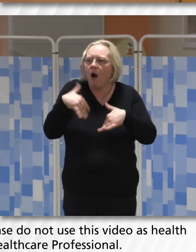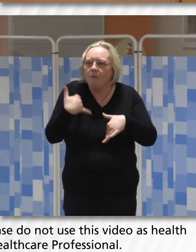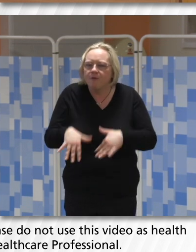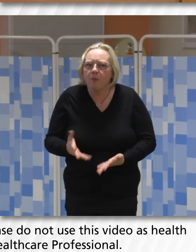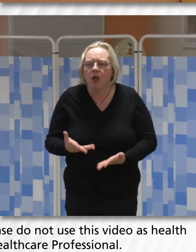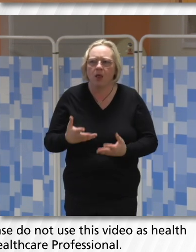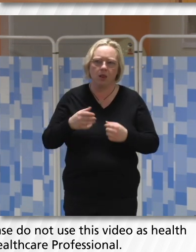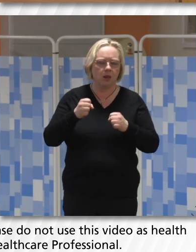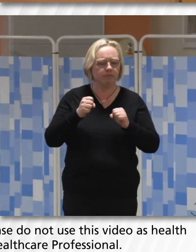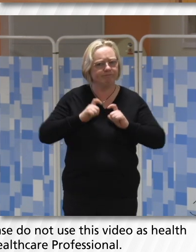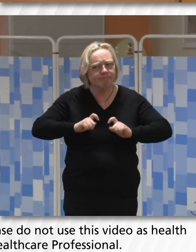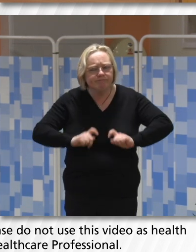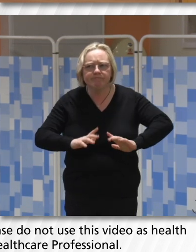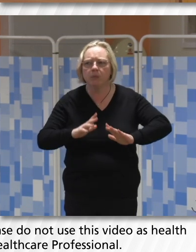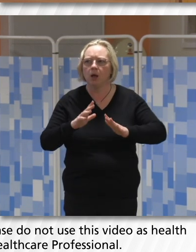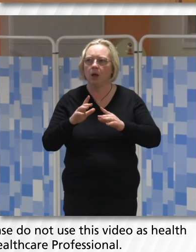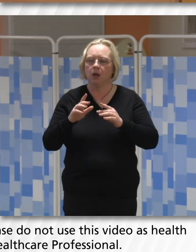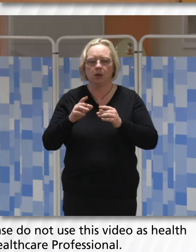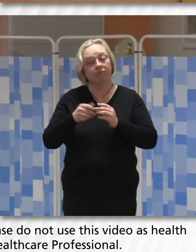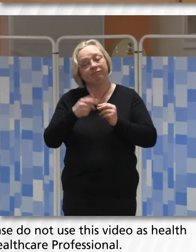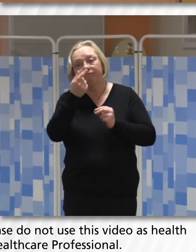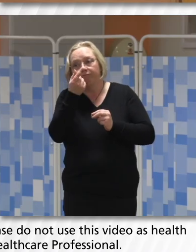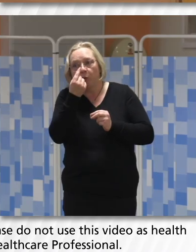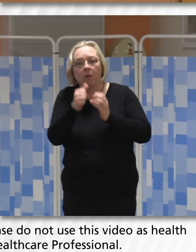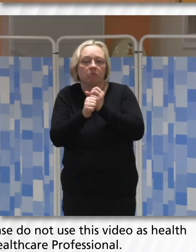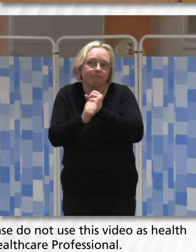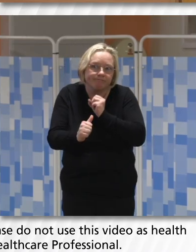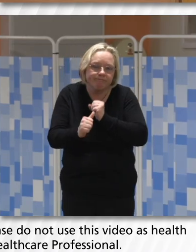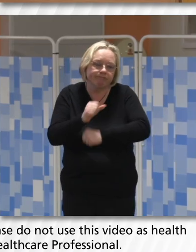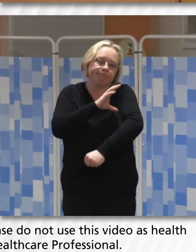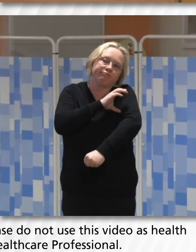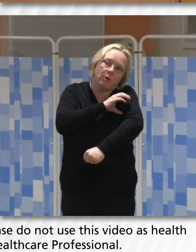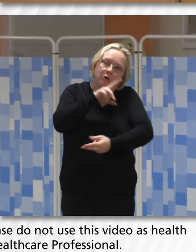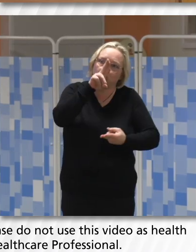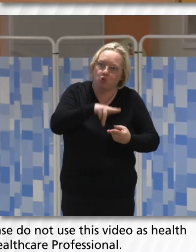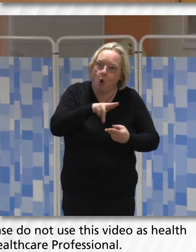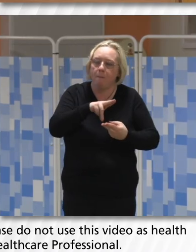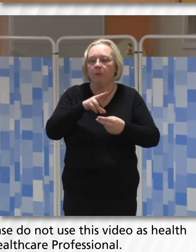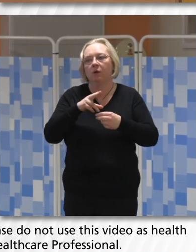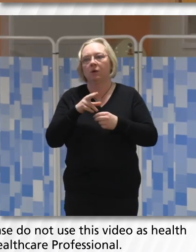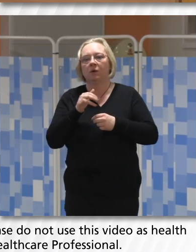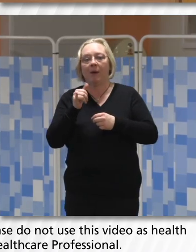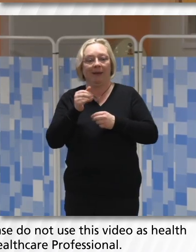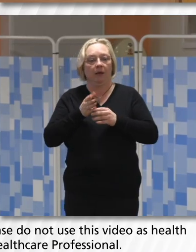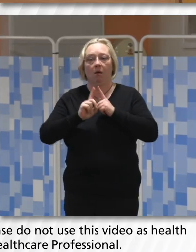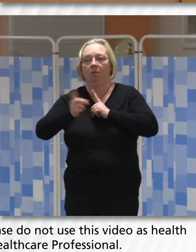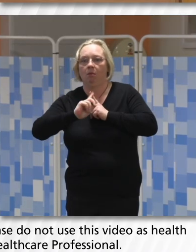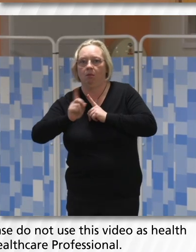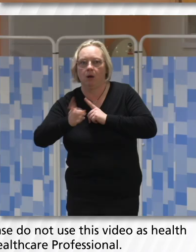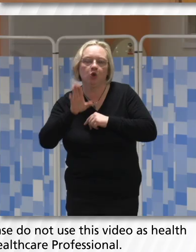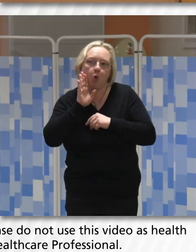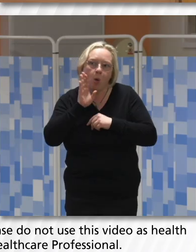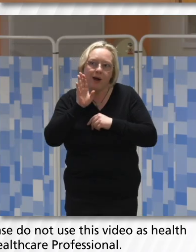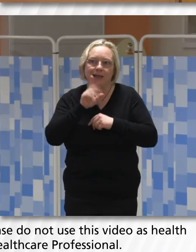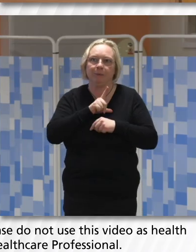uncomfortable. And they could have problems with constipation. Their blood pressure might drop. They might need to go to the loo more often because their